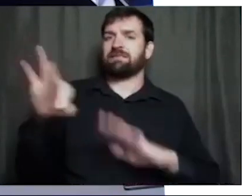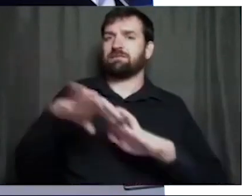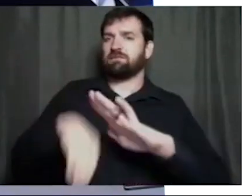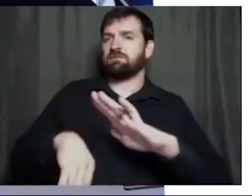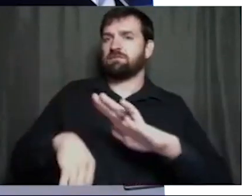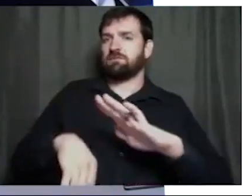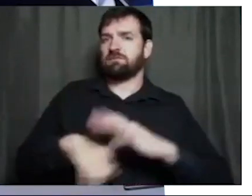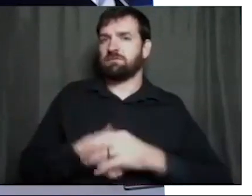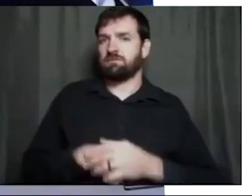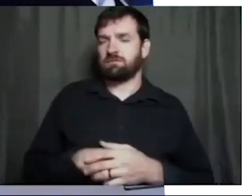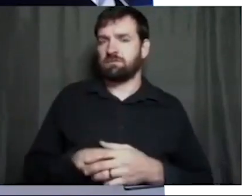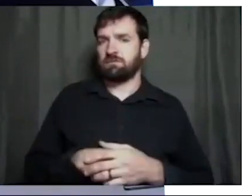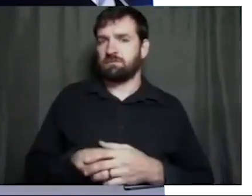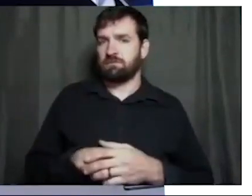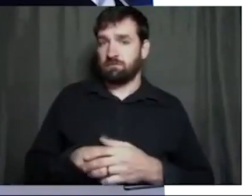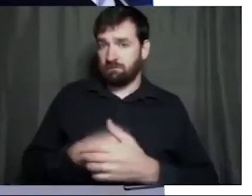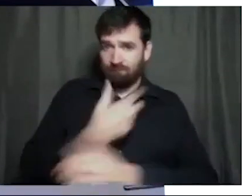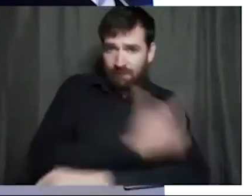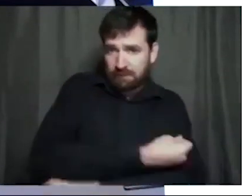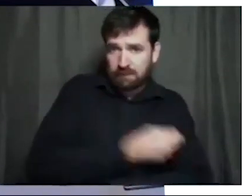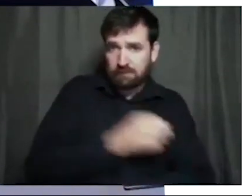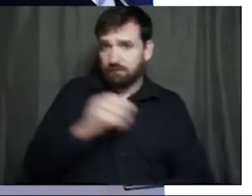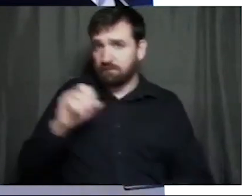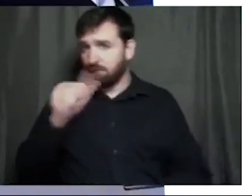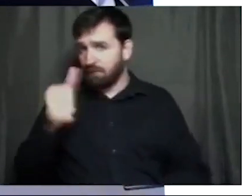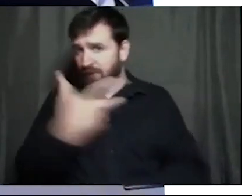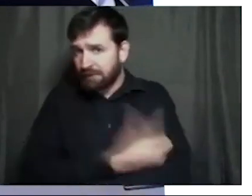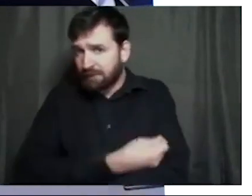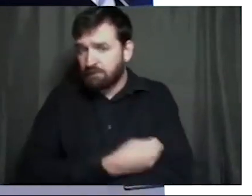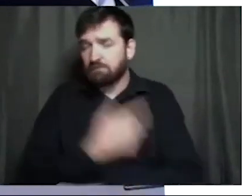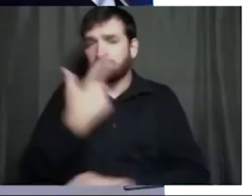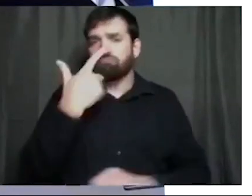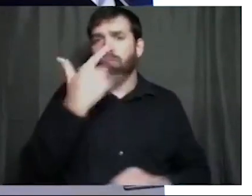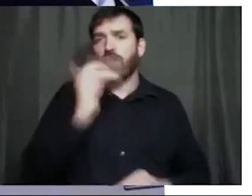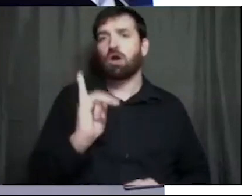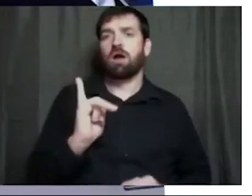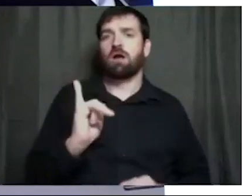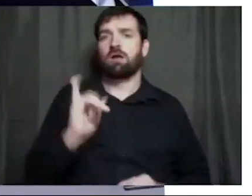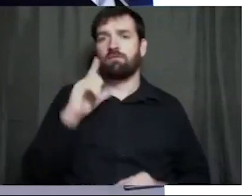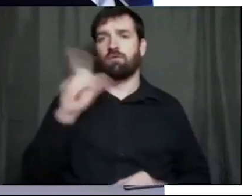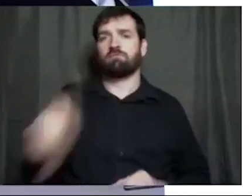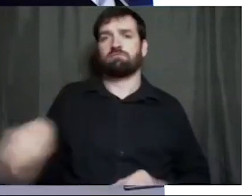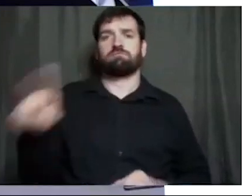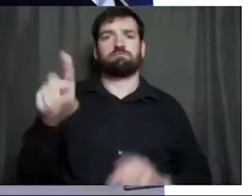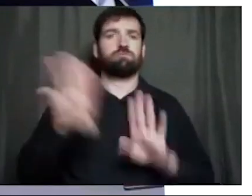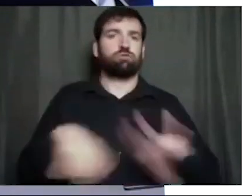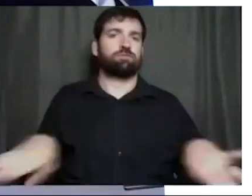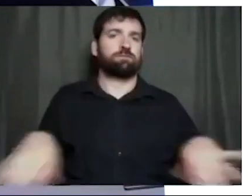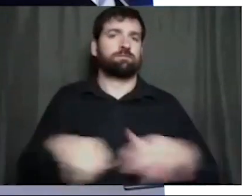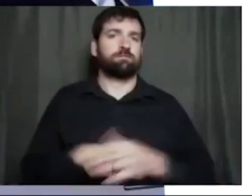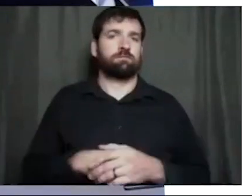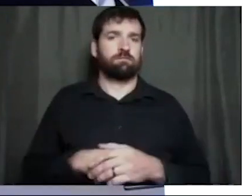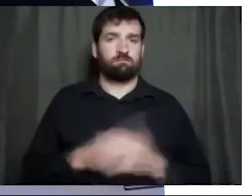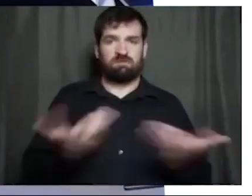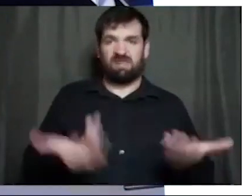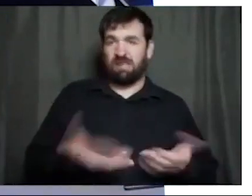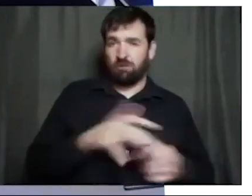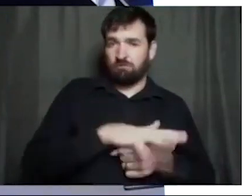the ones are vaccinated, not vaccinated, what does the profile of some of these child deaths look like, whether it be here locally or just